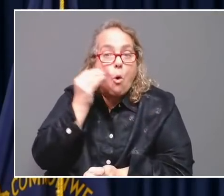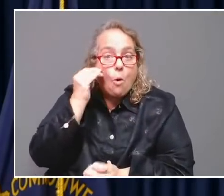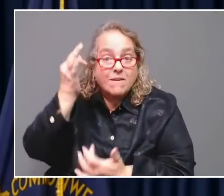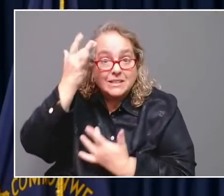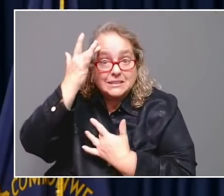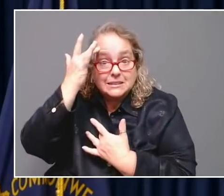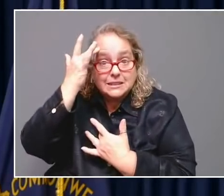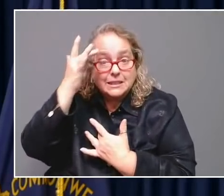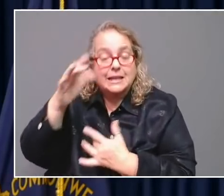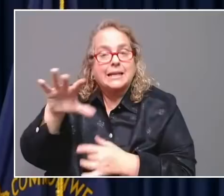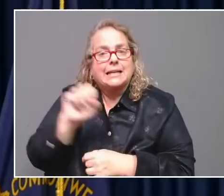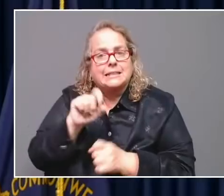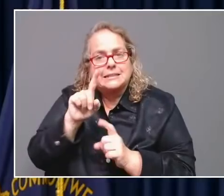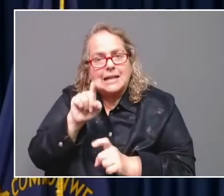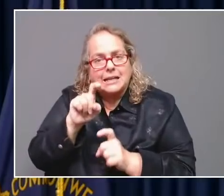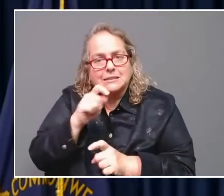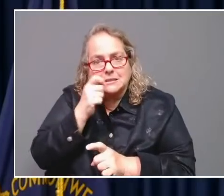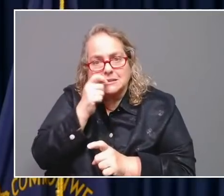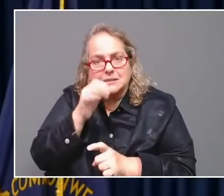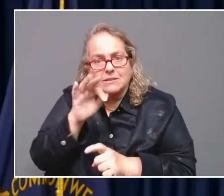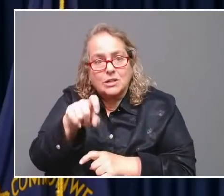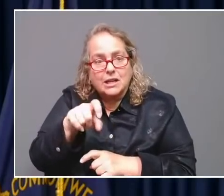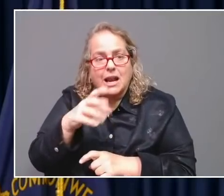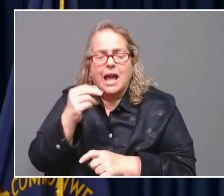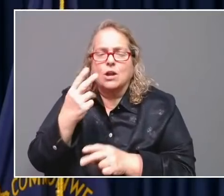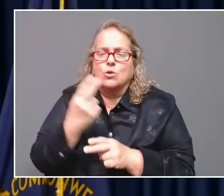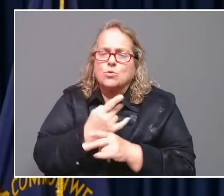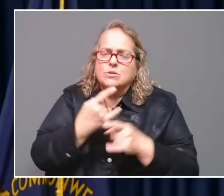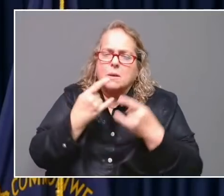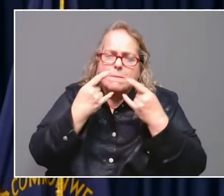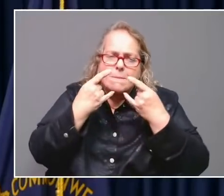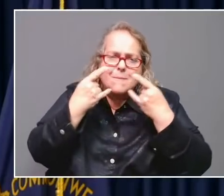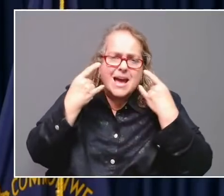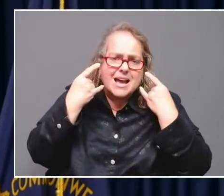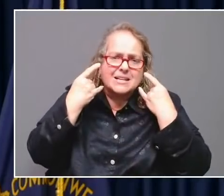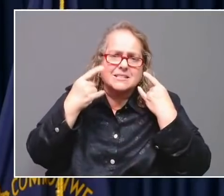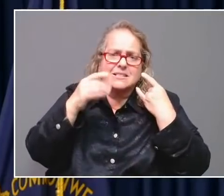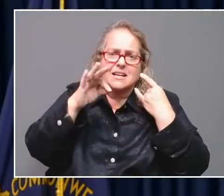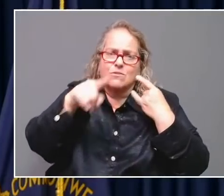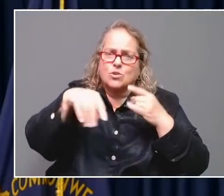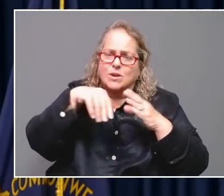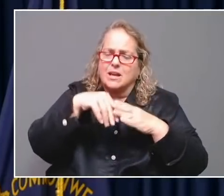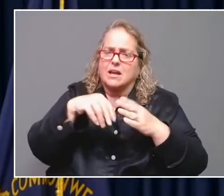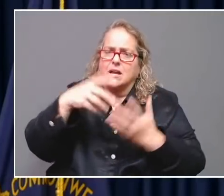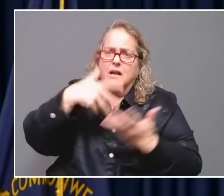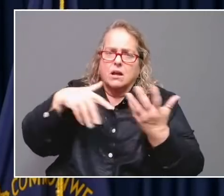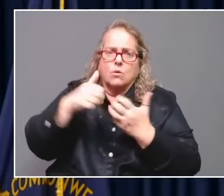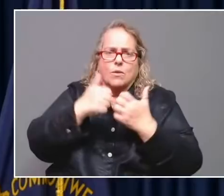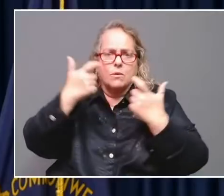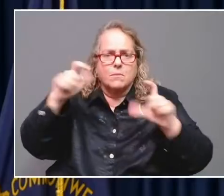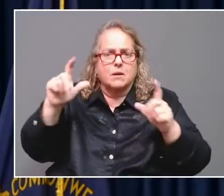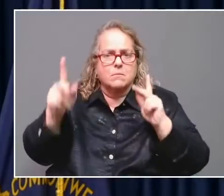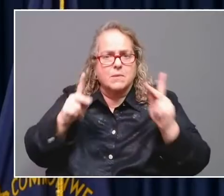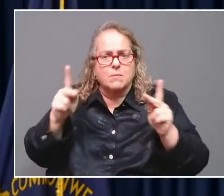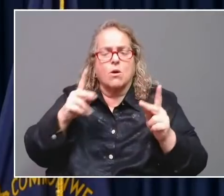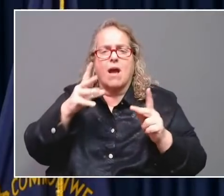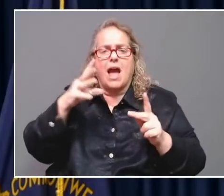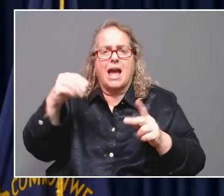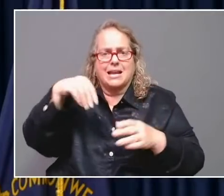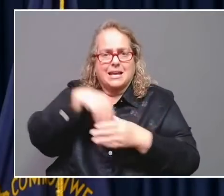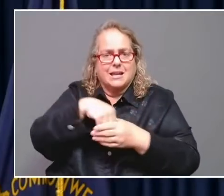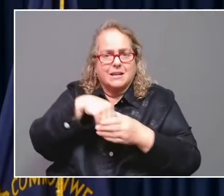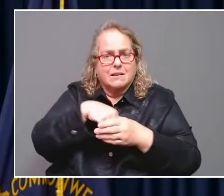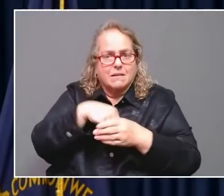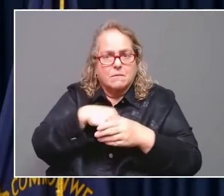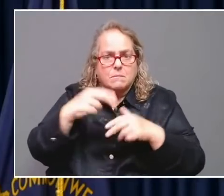please still use these masks when you are in particularly high-risk settings, which certainly is indoor spaces around other people who are not in your